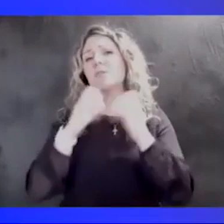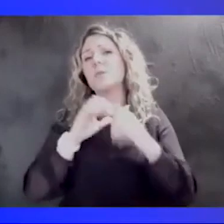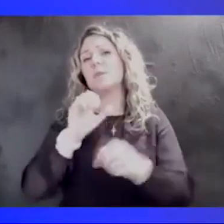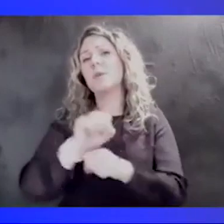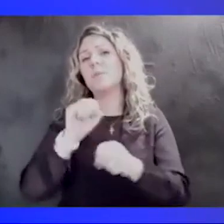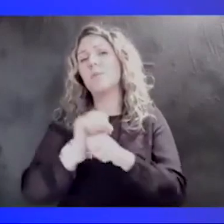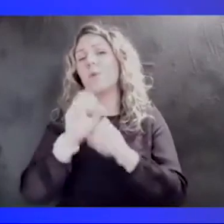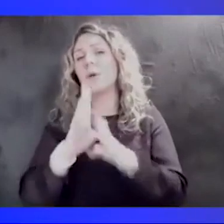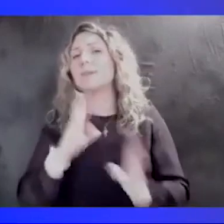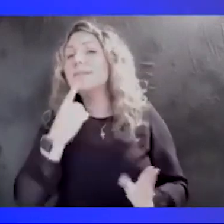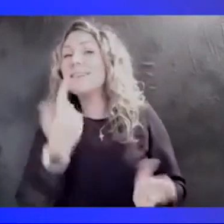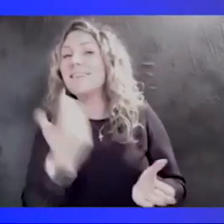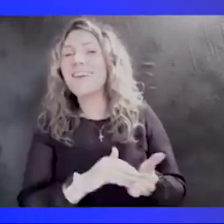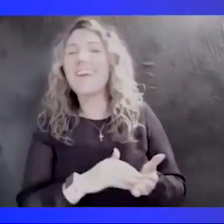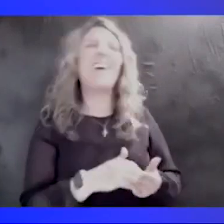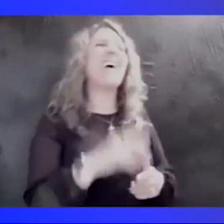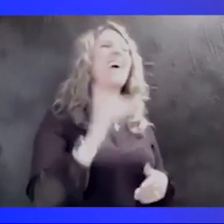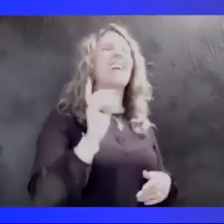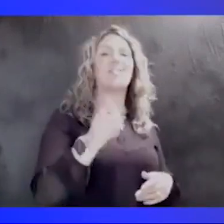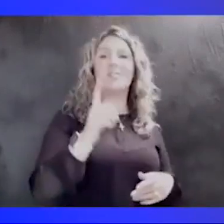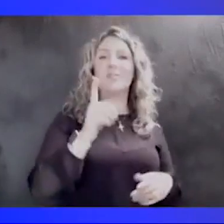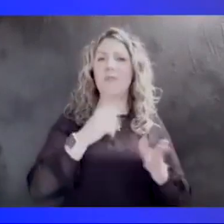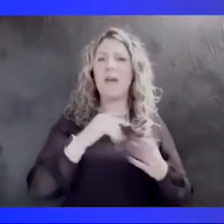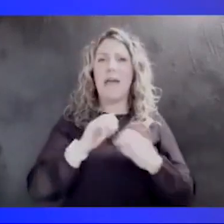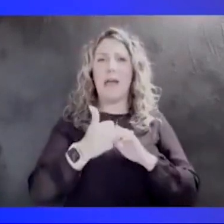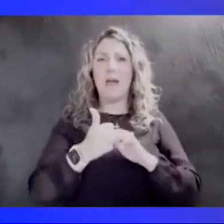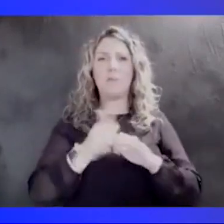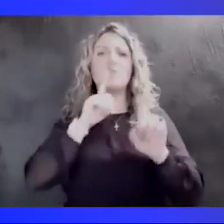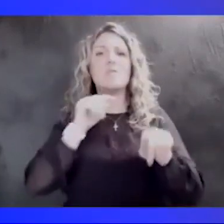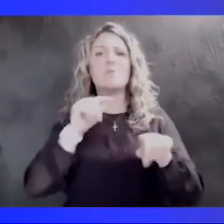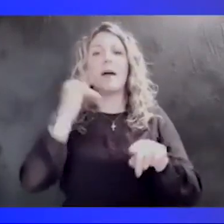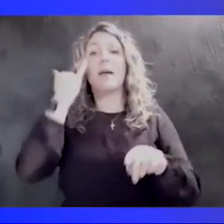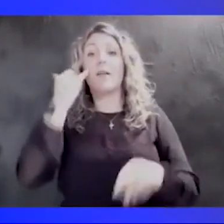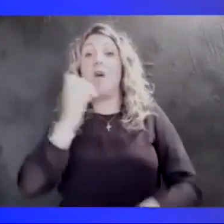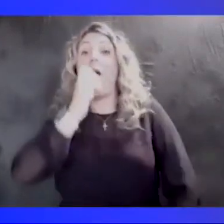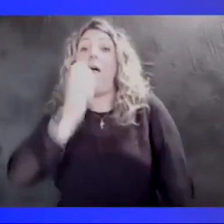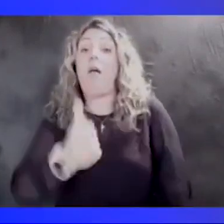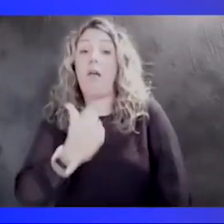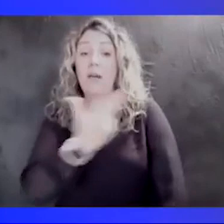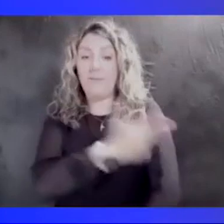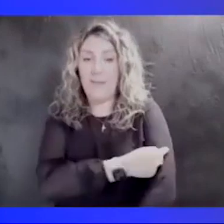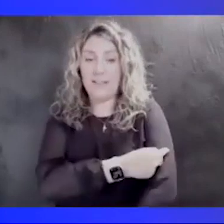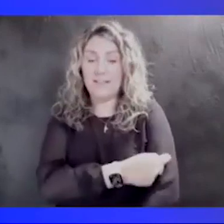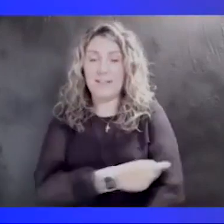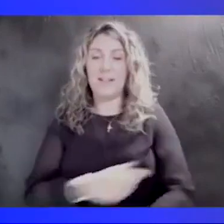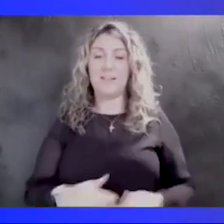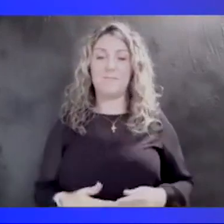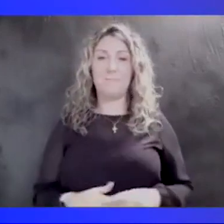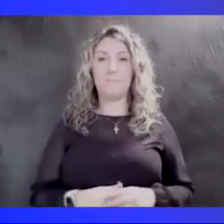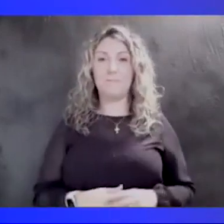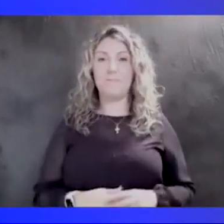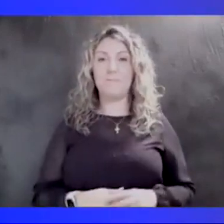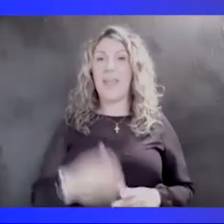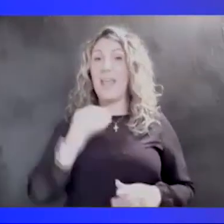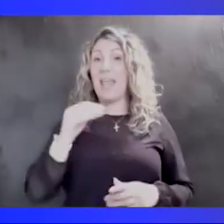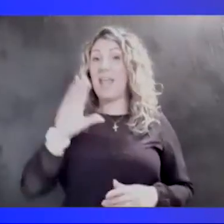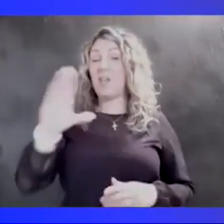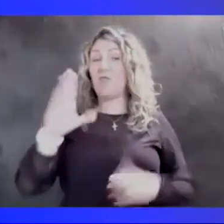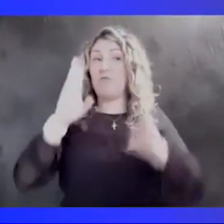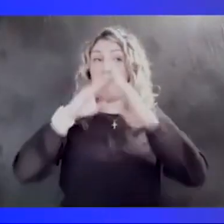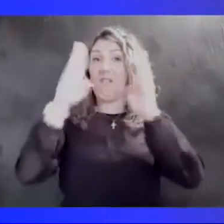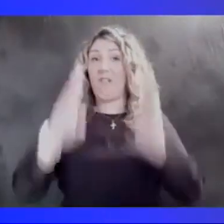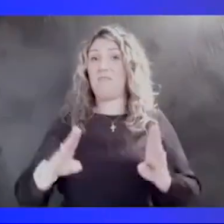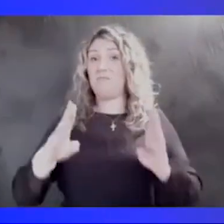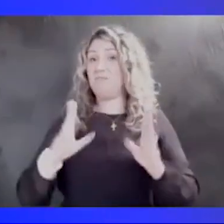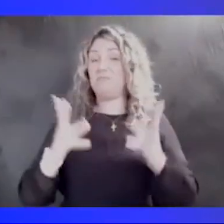again. Do you distinguish how you respond if they're vaccinated? If you're unvaccinated and you have a household member who is